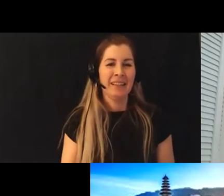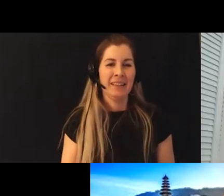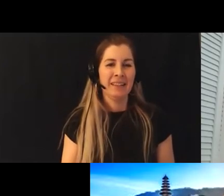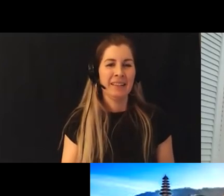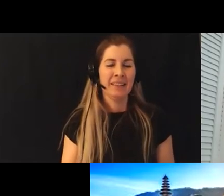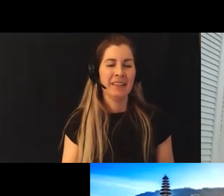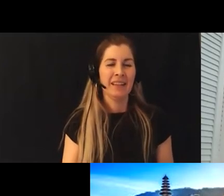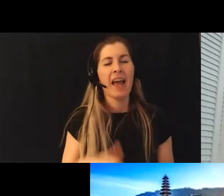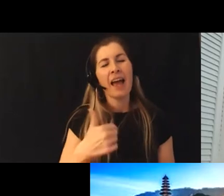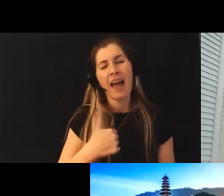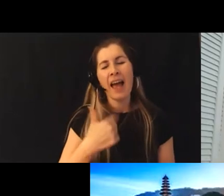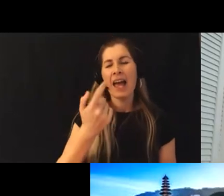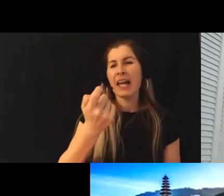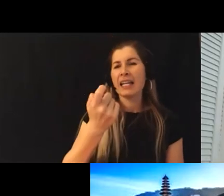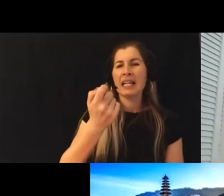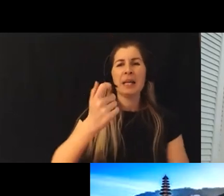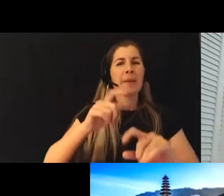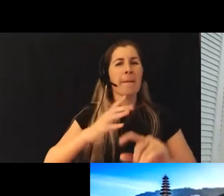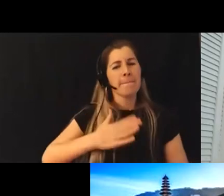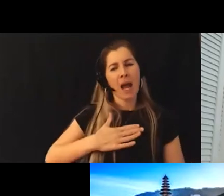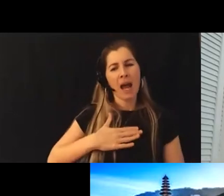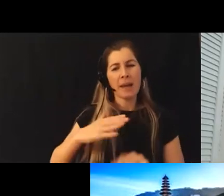have a slightly different journey.